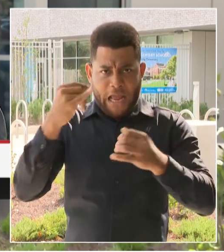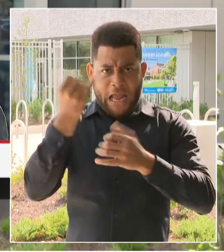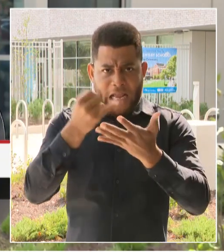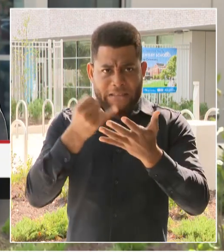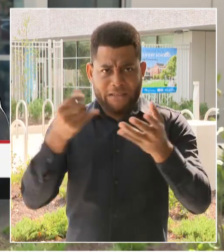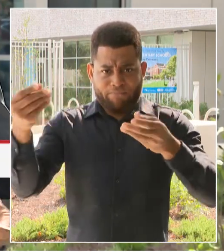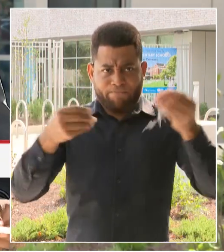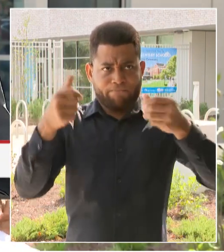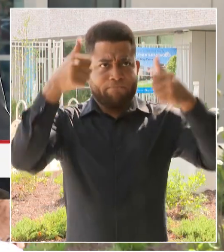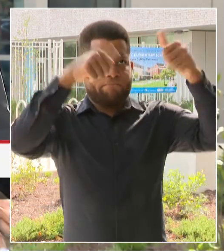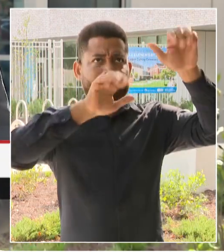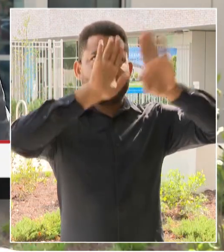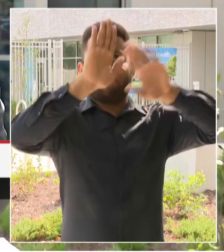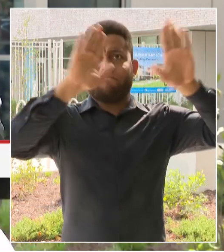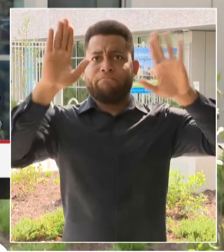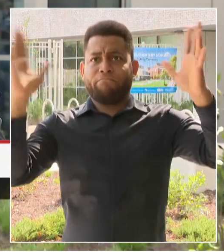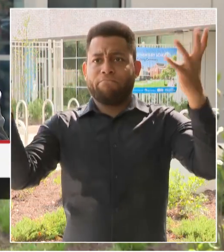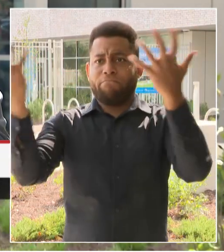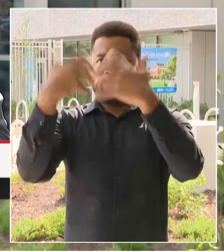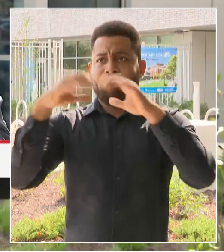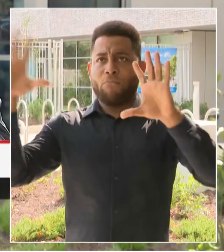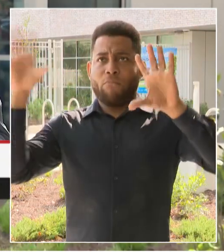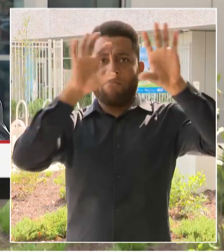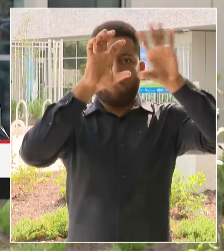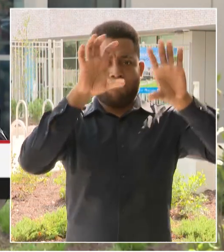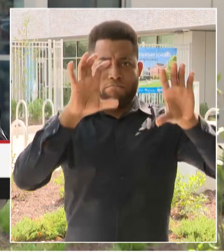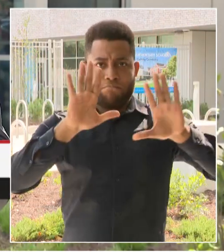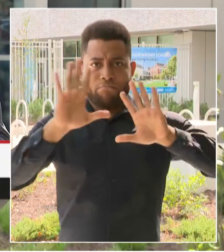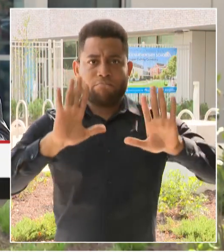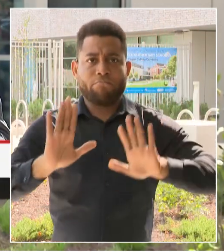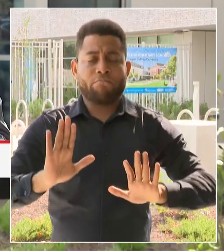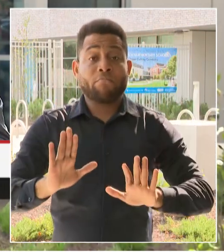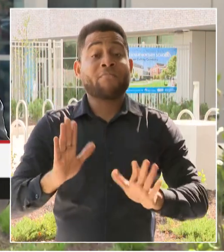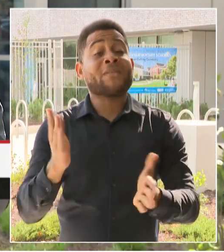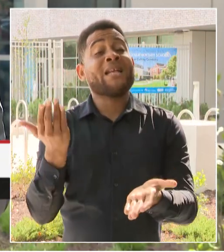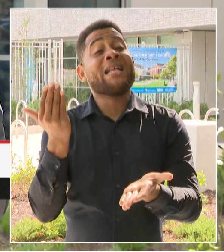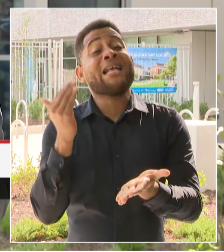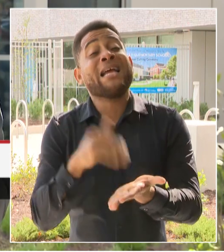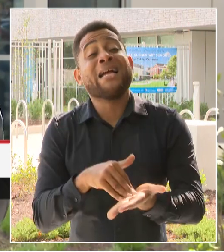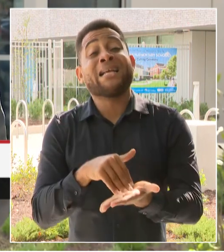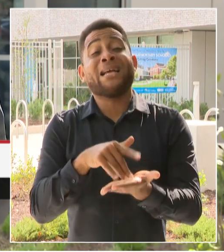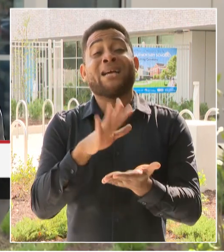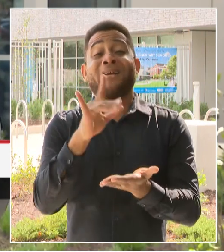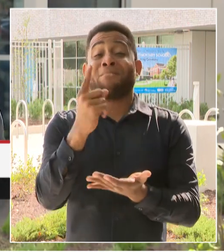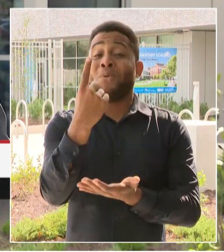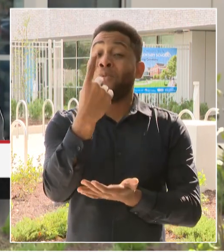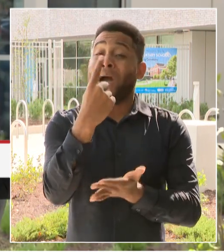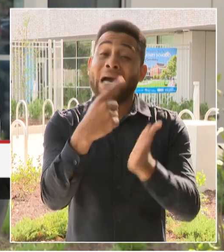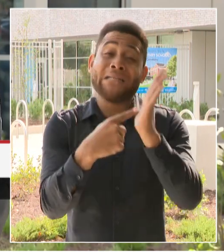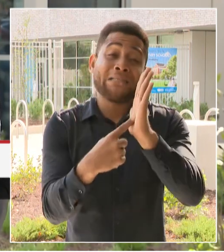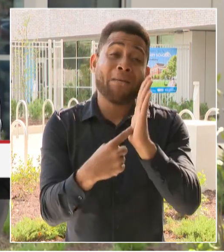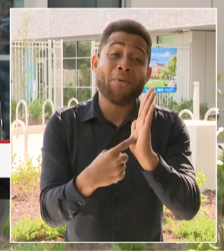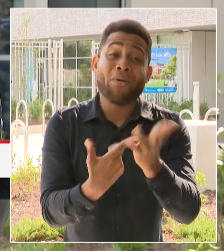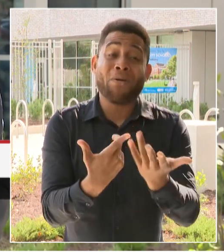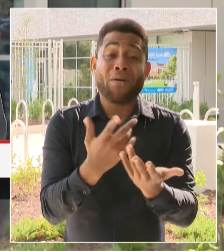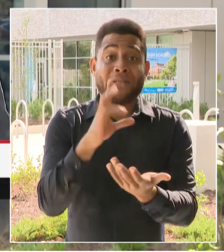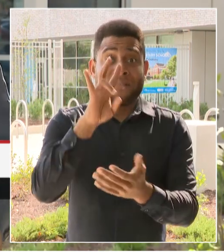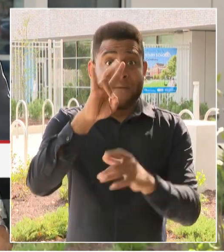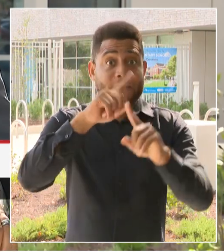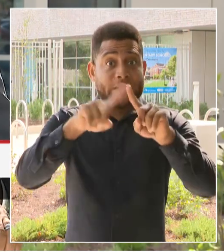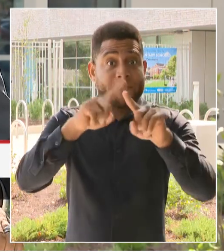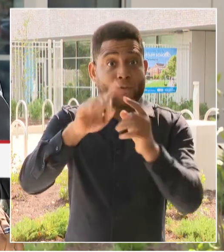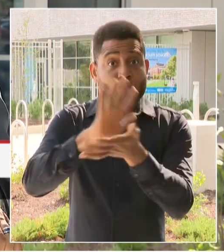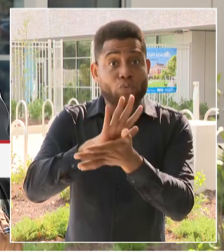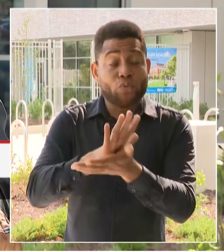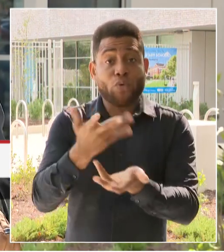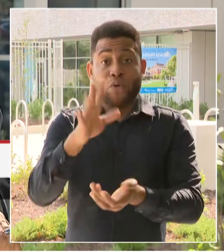totaling $400 million. And also the mayor has over $2 billion set aside for school improvements over the next 6